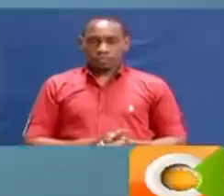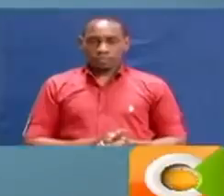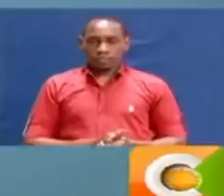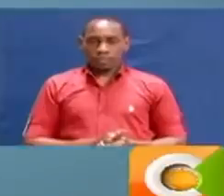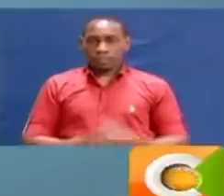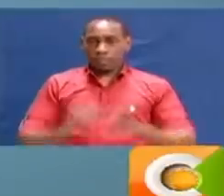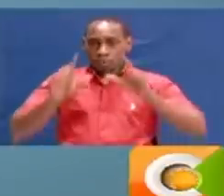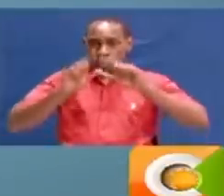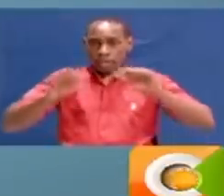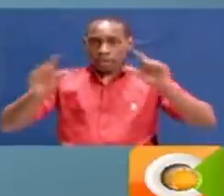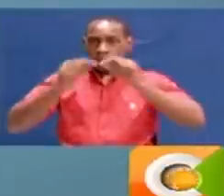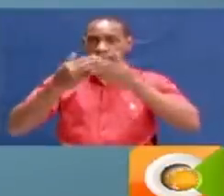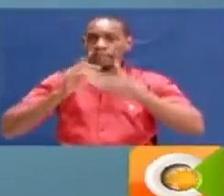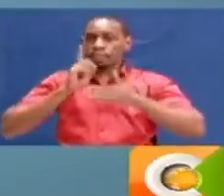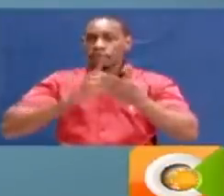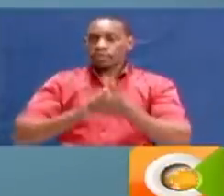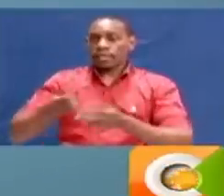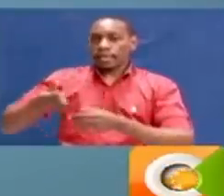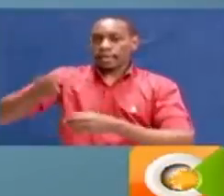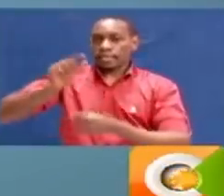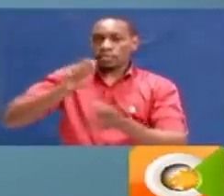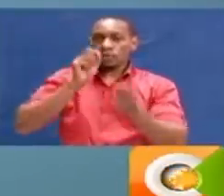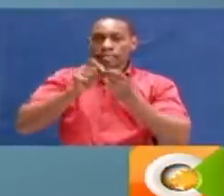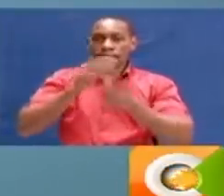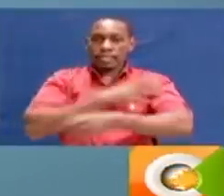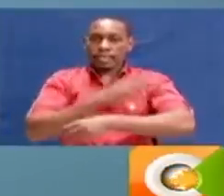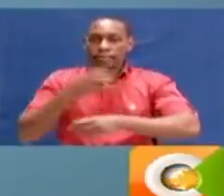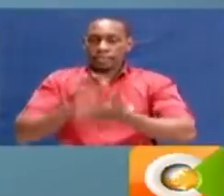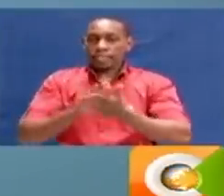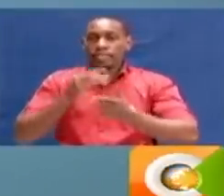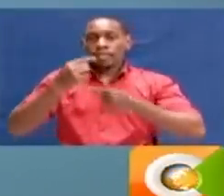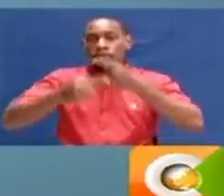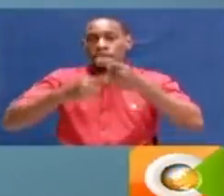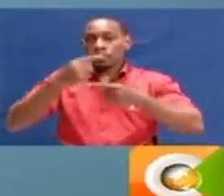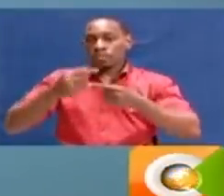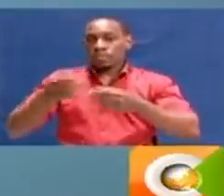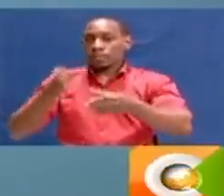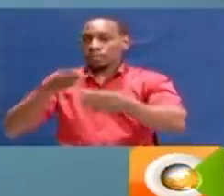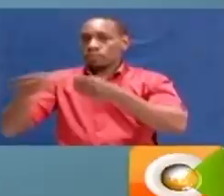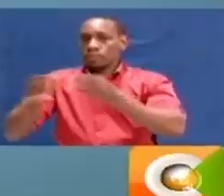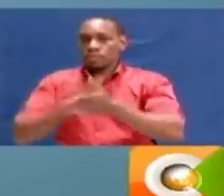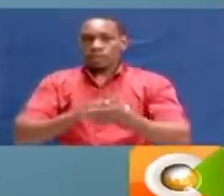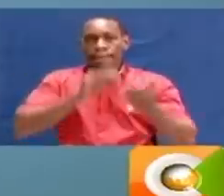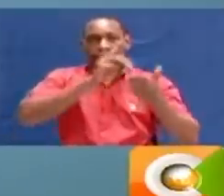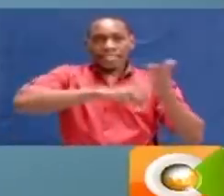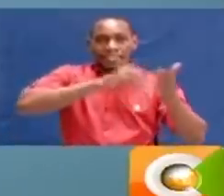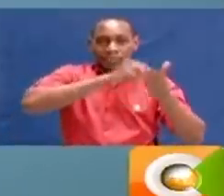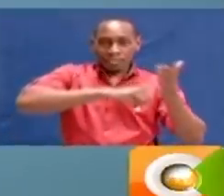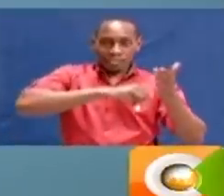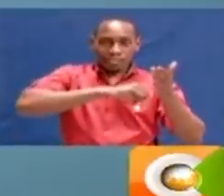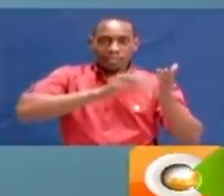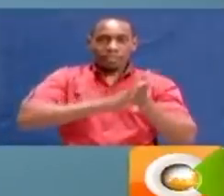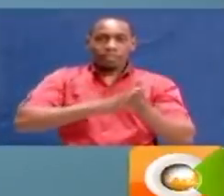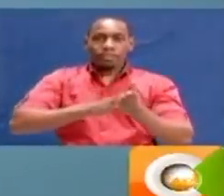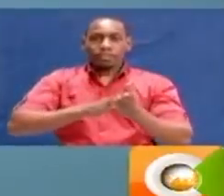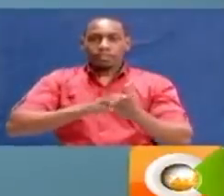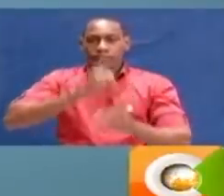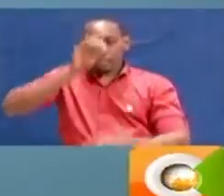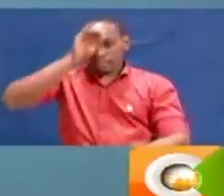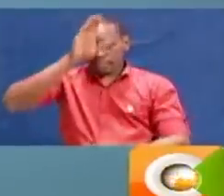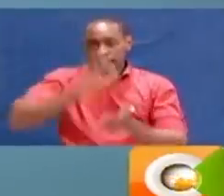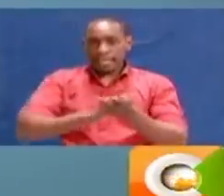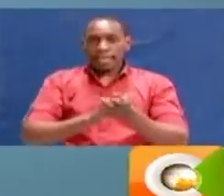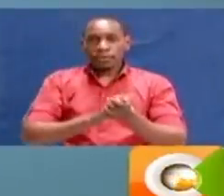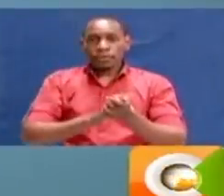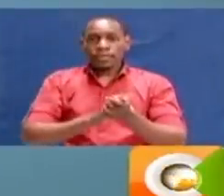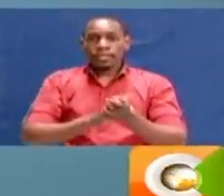Additional, as I said earlier, additional testing capacity is going into Busia, Machakos, Kitale, and also